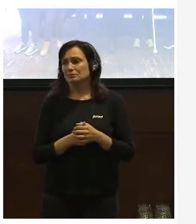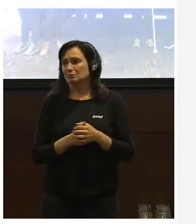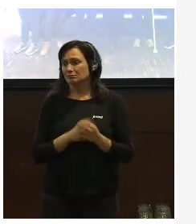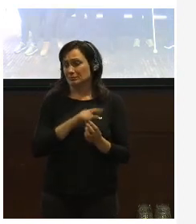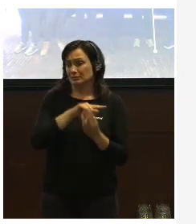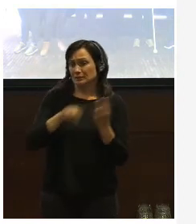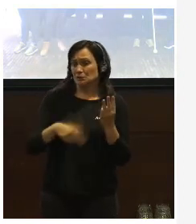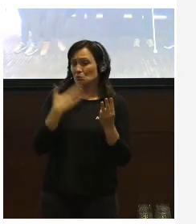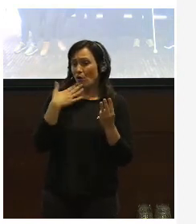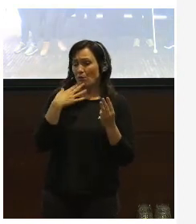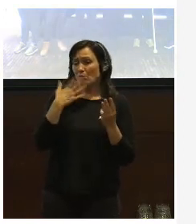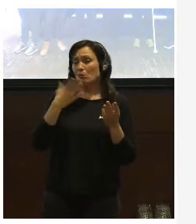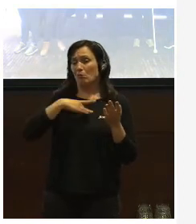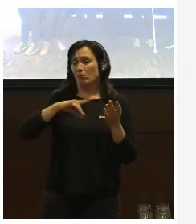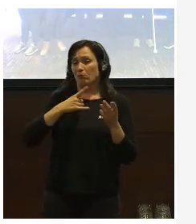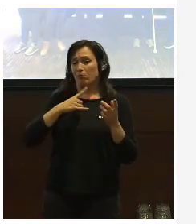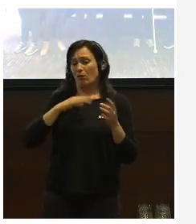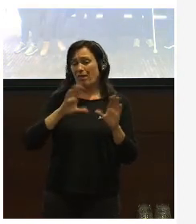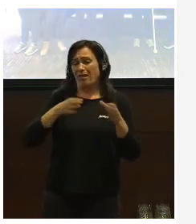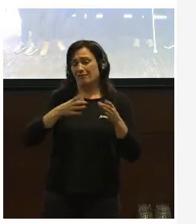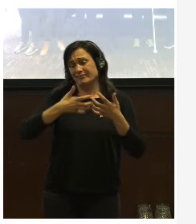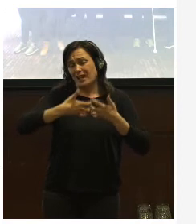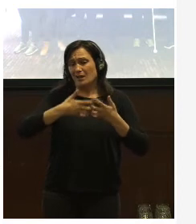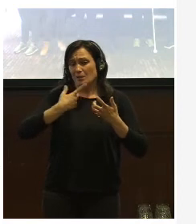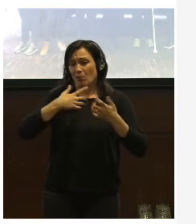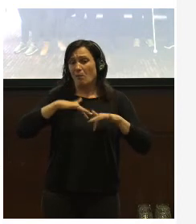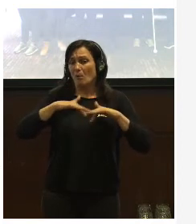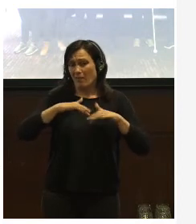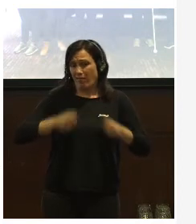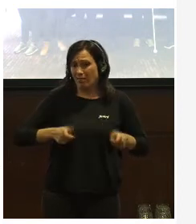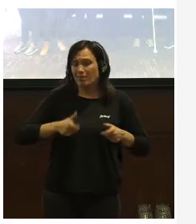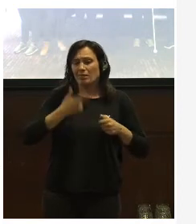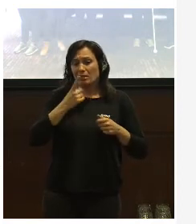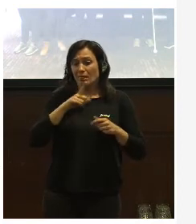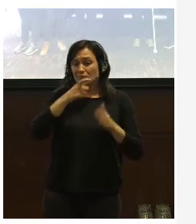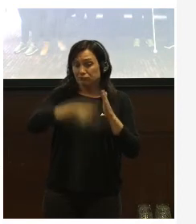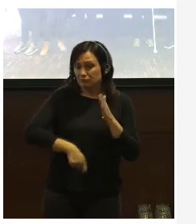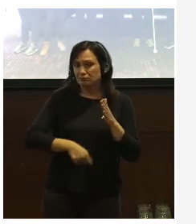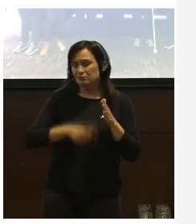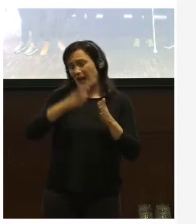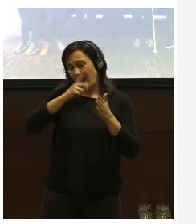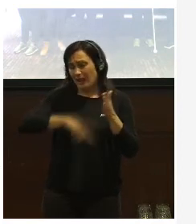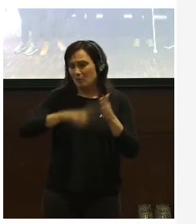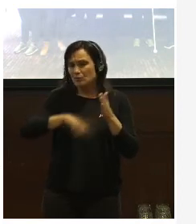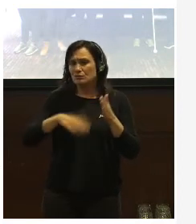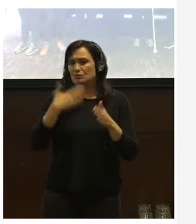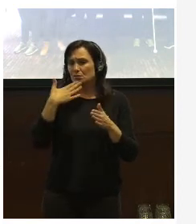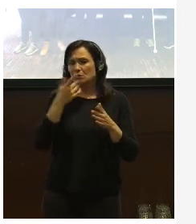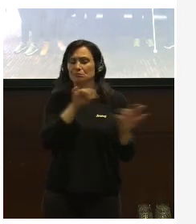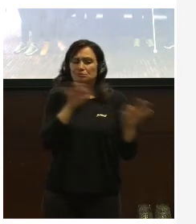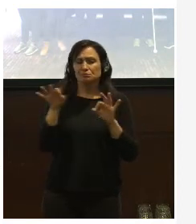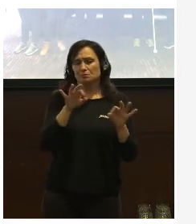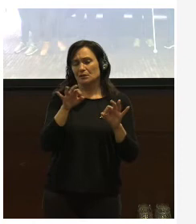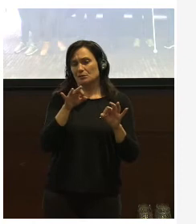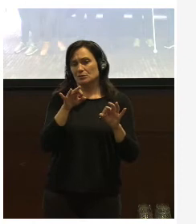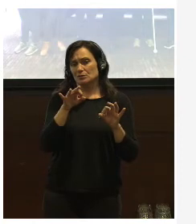Up till now, we have really focused on making journeys accessible for people with physical limitations and people with visual